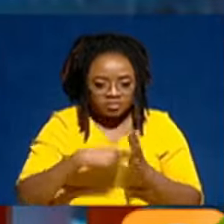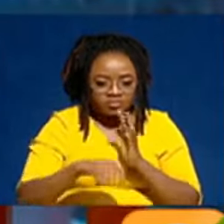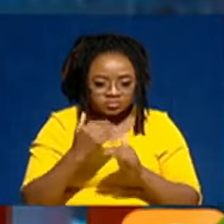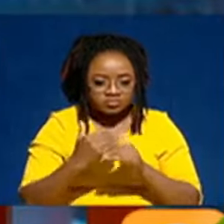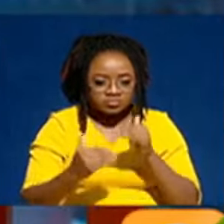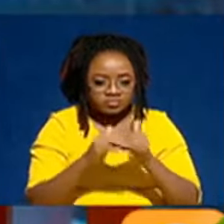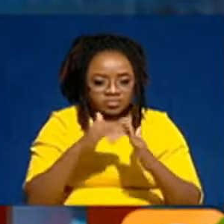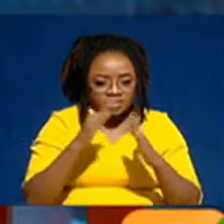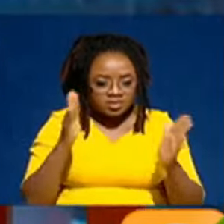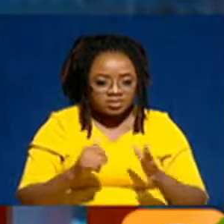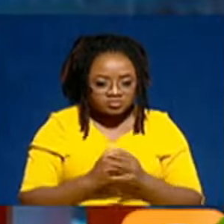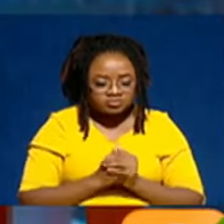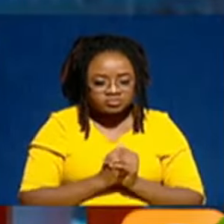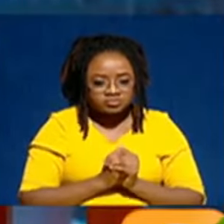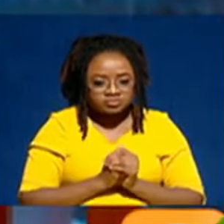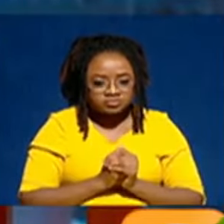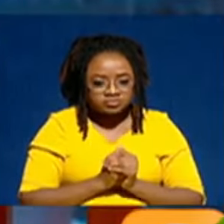in land.